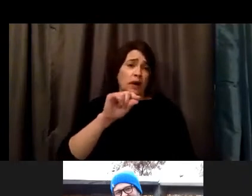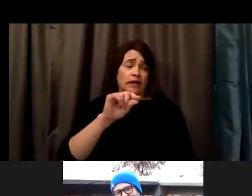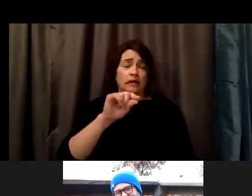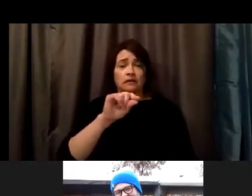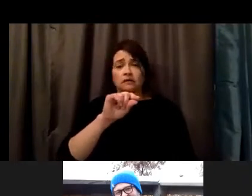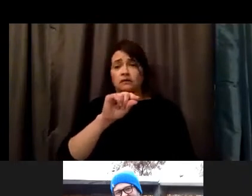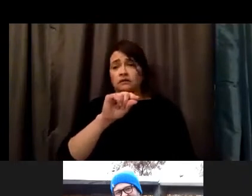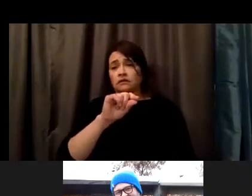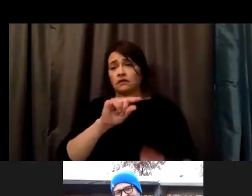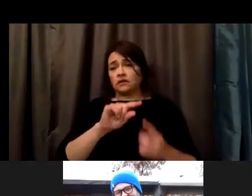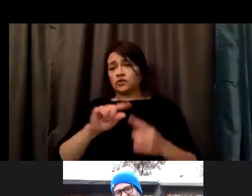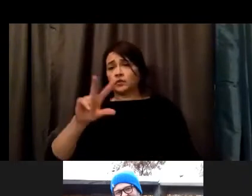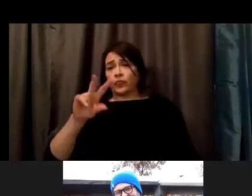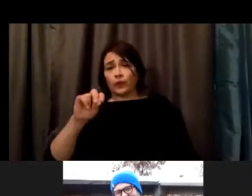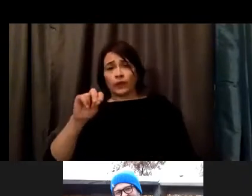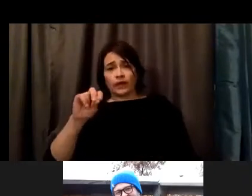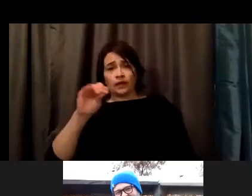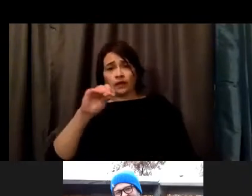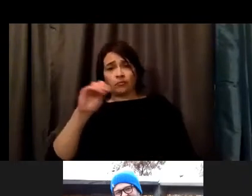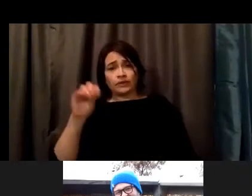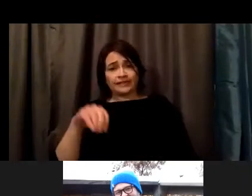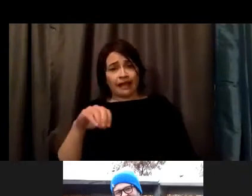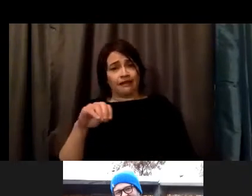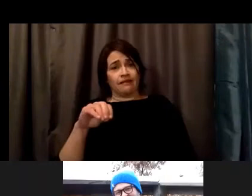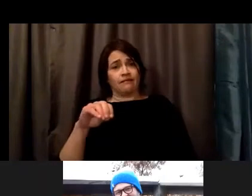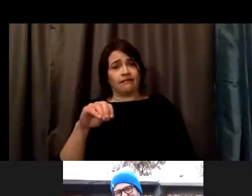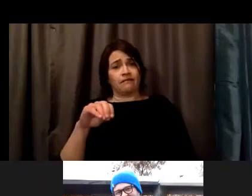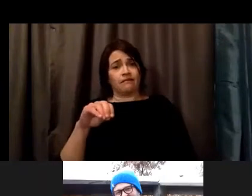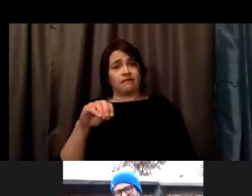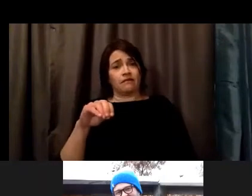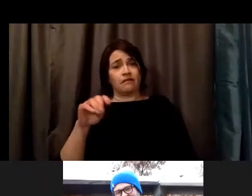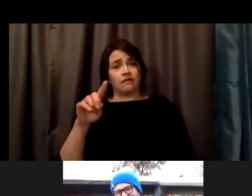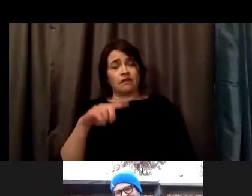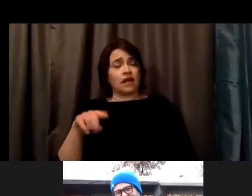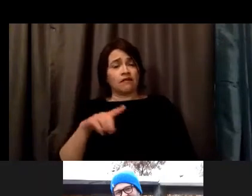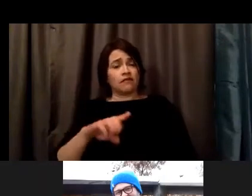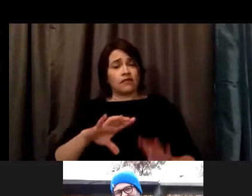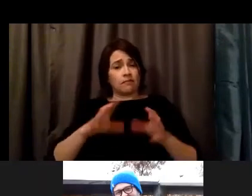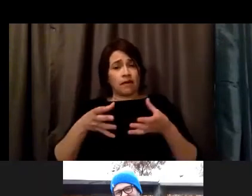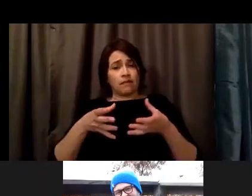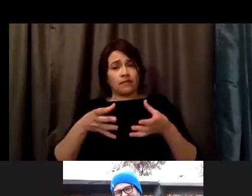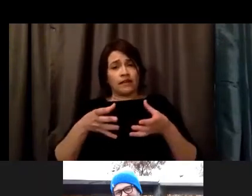and swear on the authenticity of their birth dates.